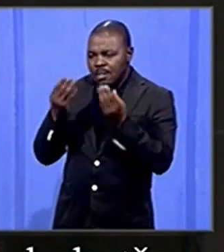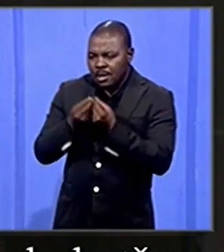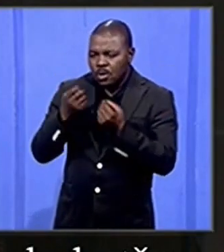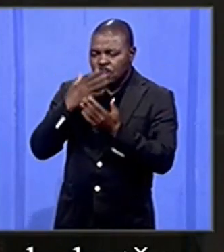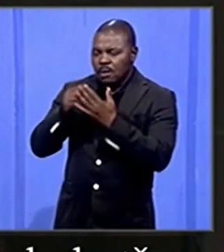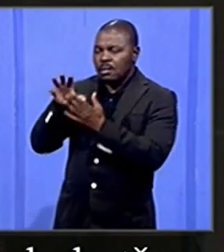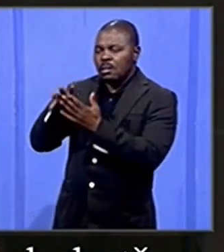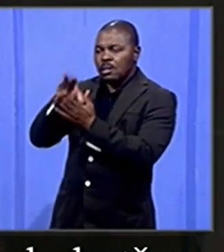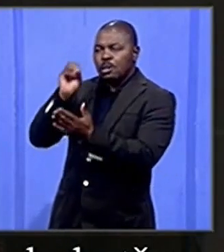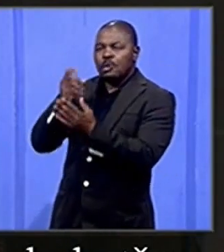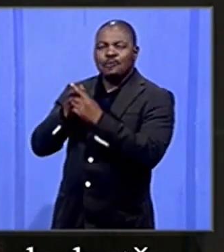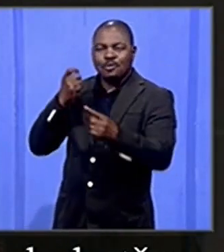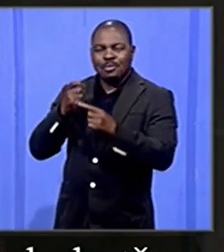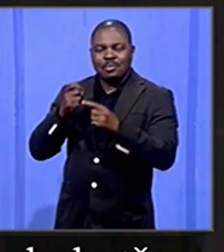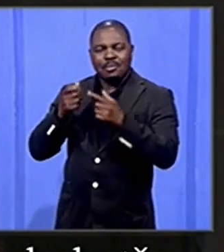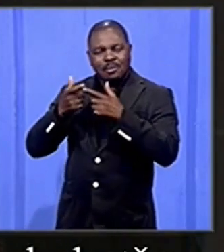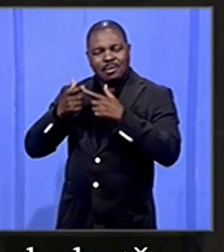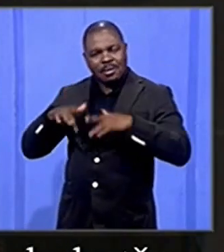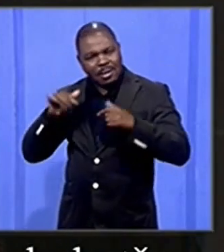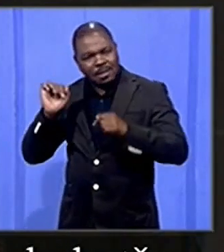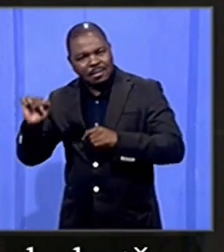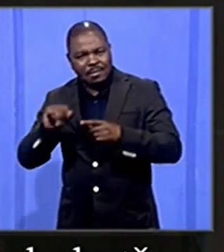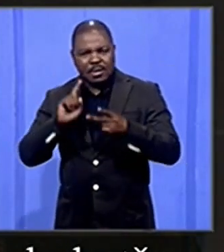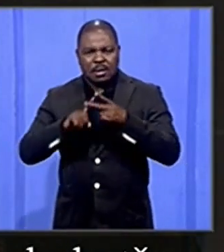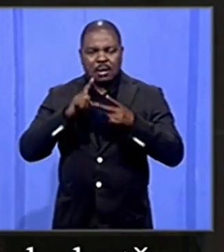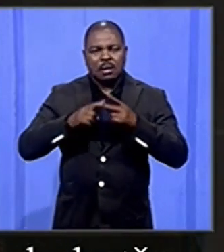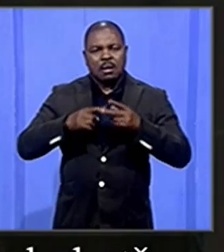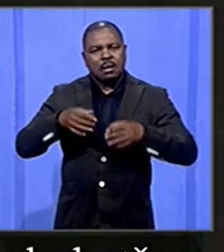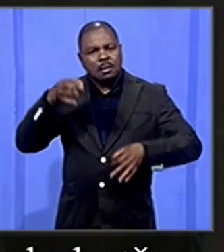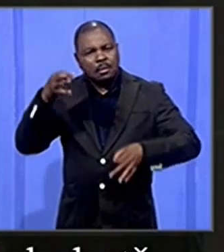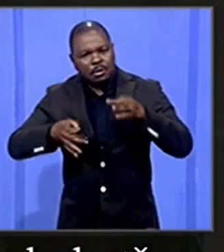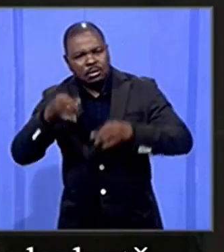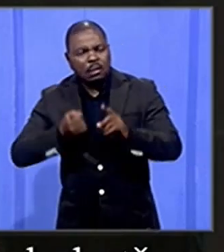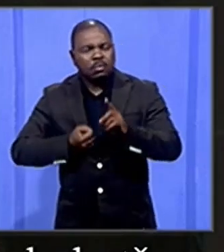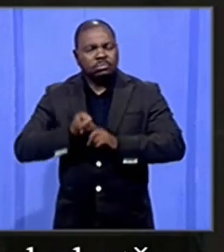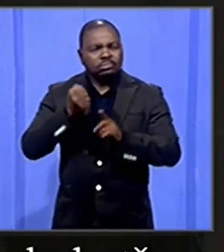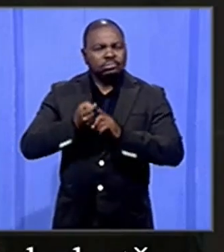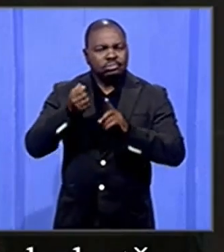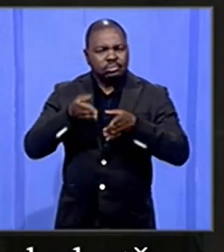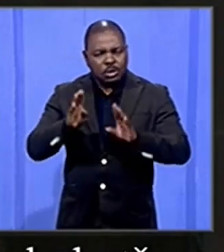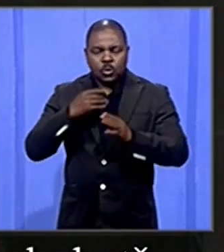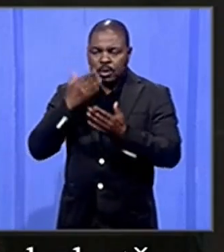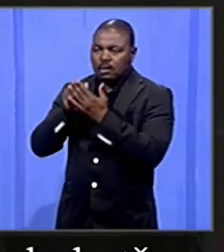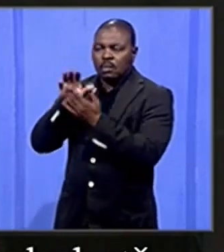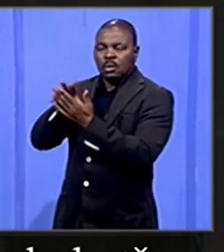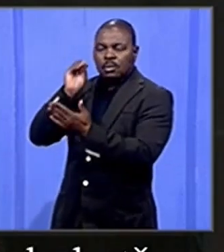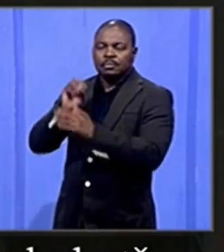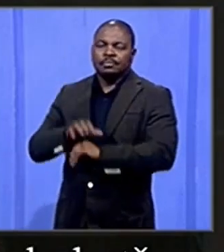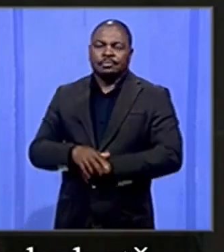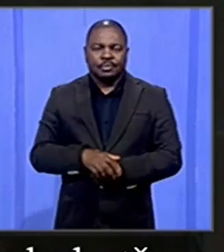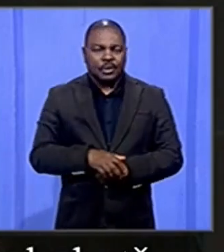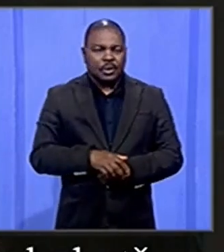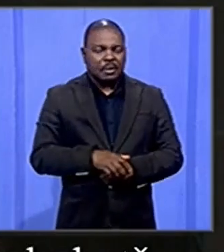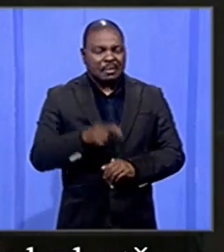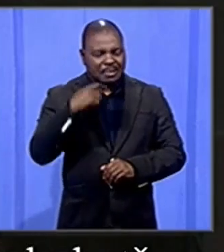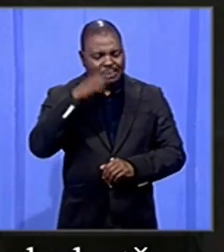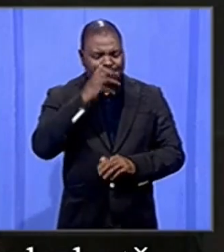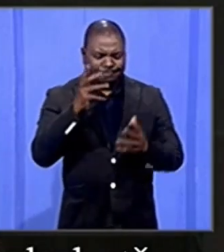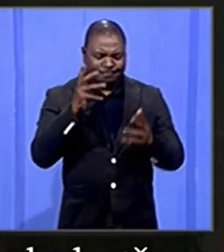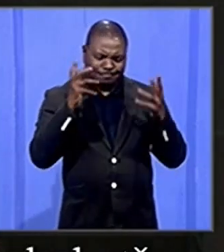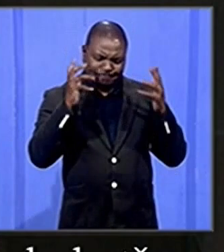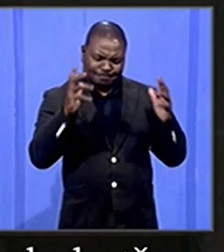life and from his political activism. The most fitting tribute we can pay